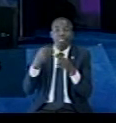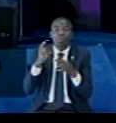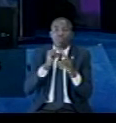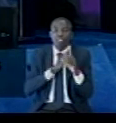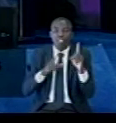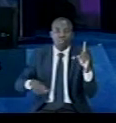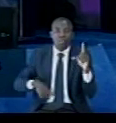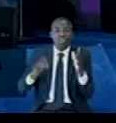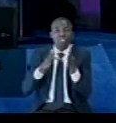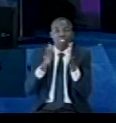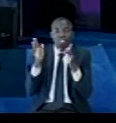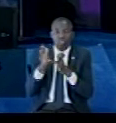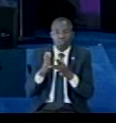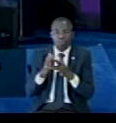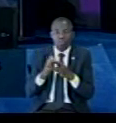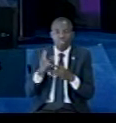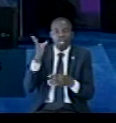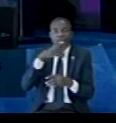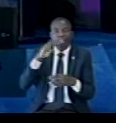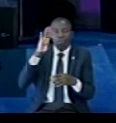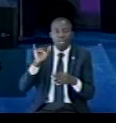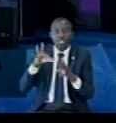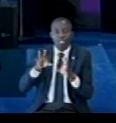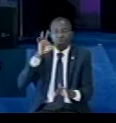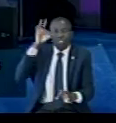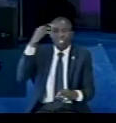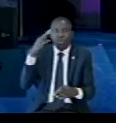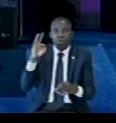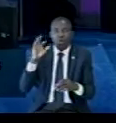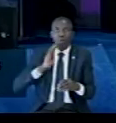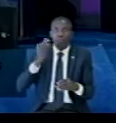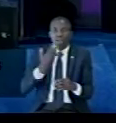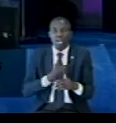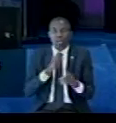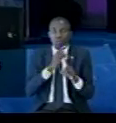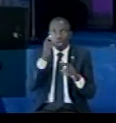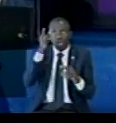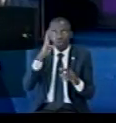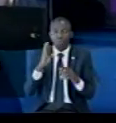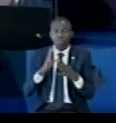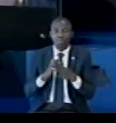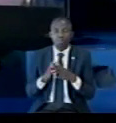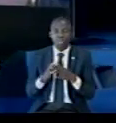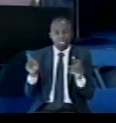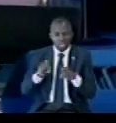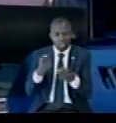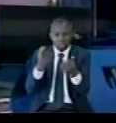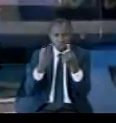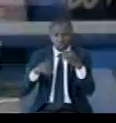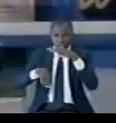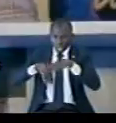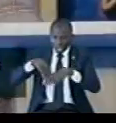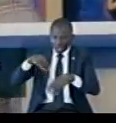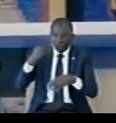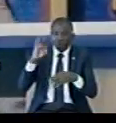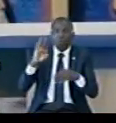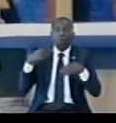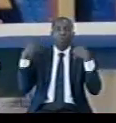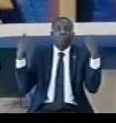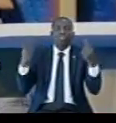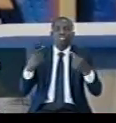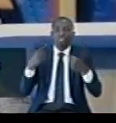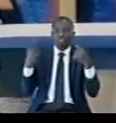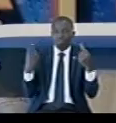the Lord Jesus and by the Spirit of God. As you come out of the